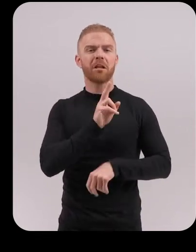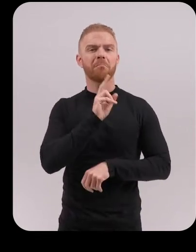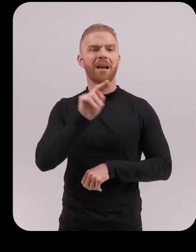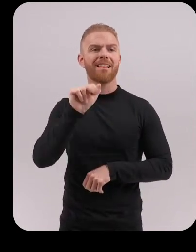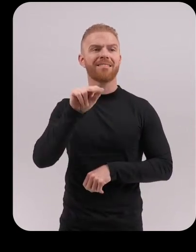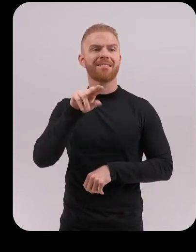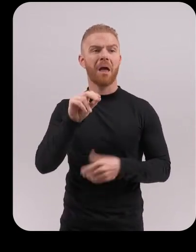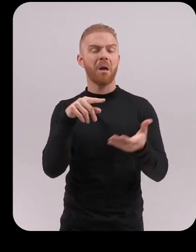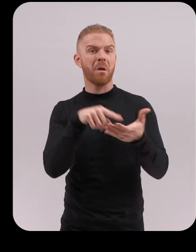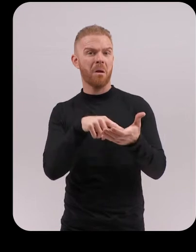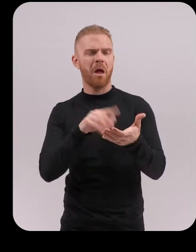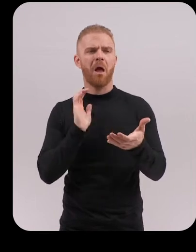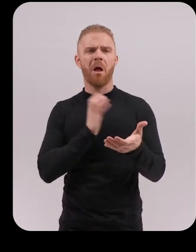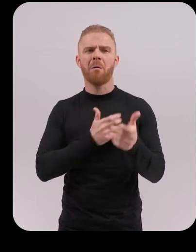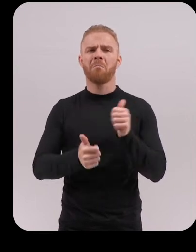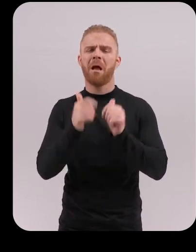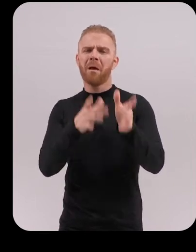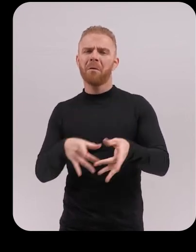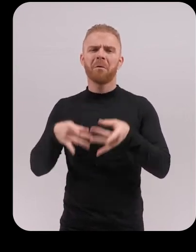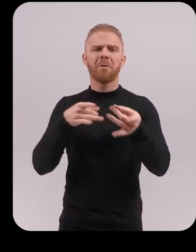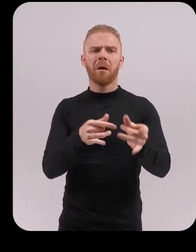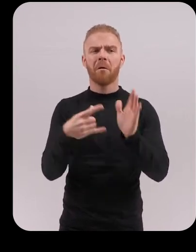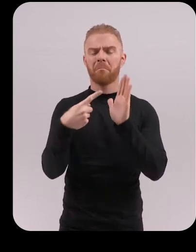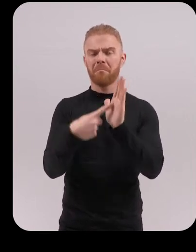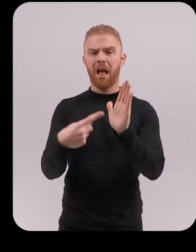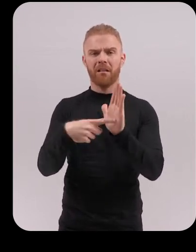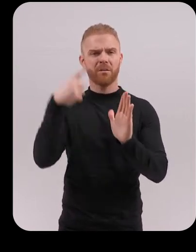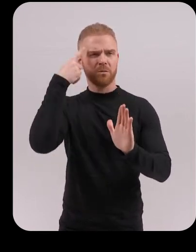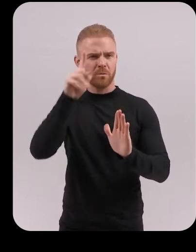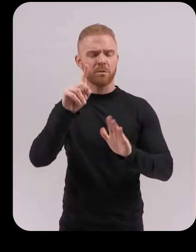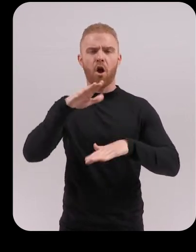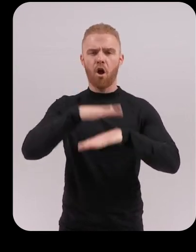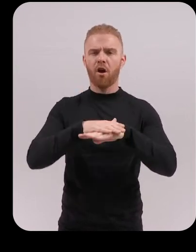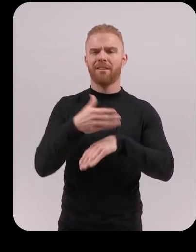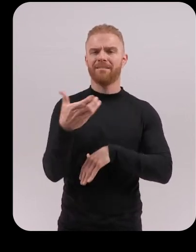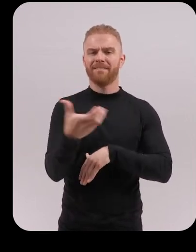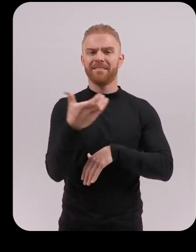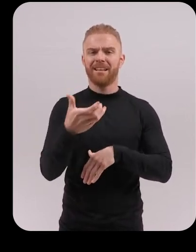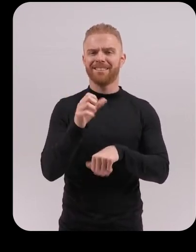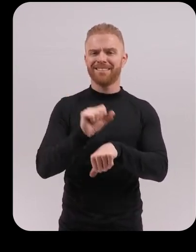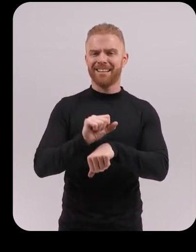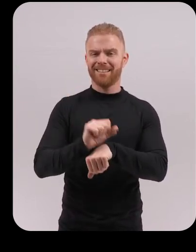Gemini Nano, our most efficient model for on-device